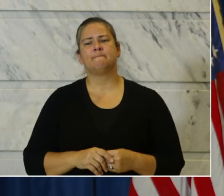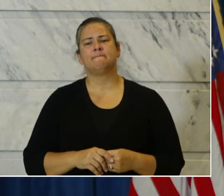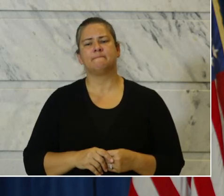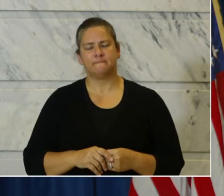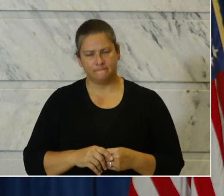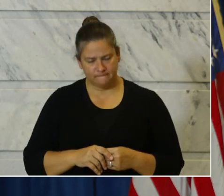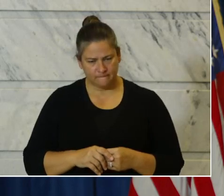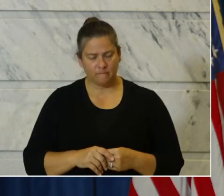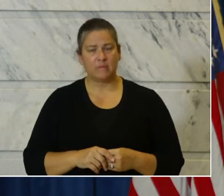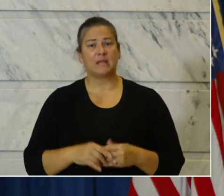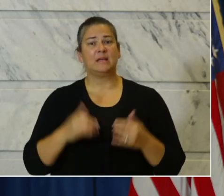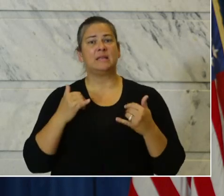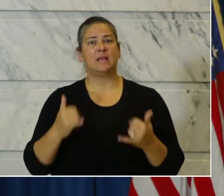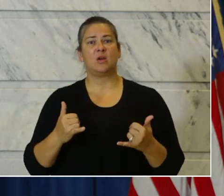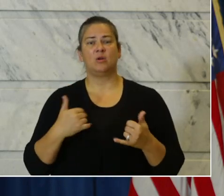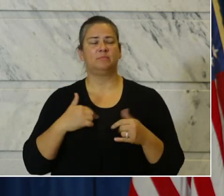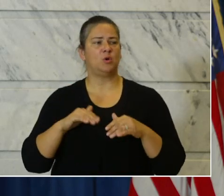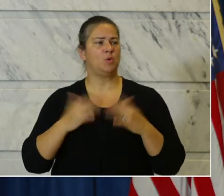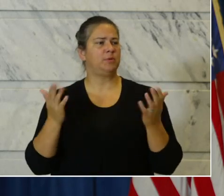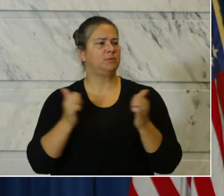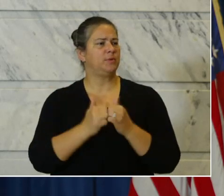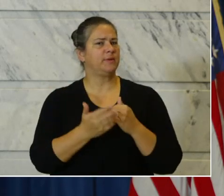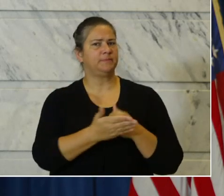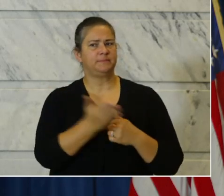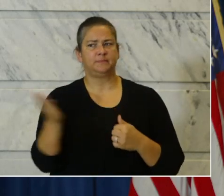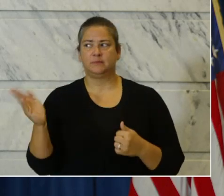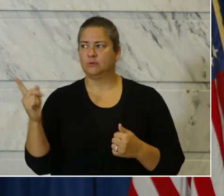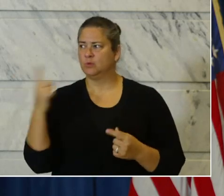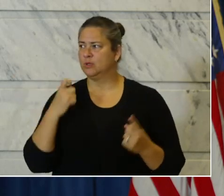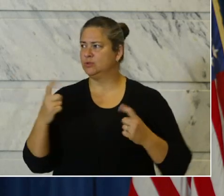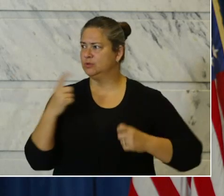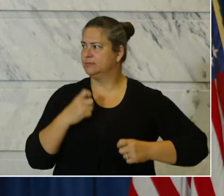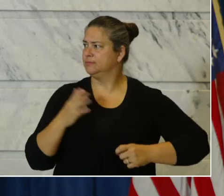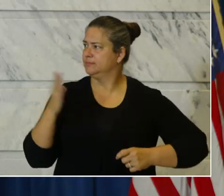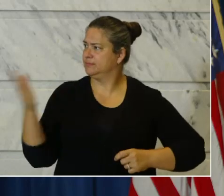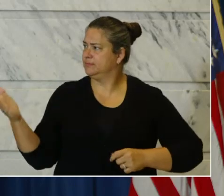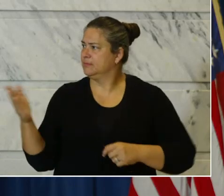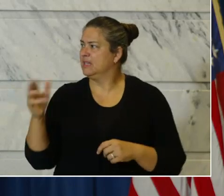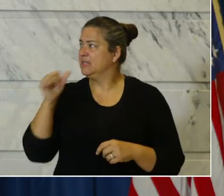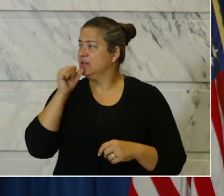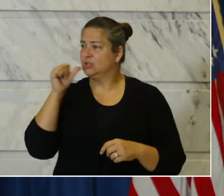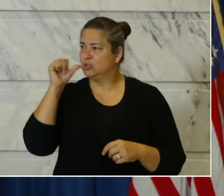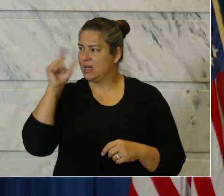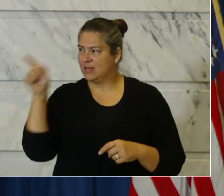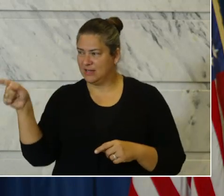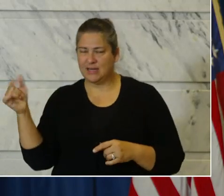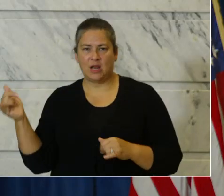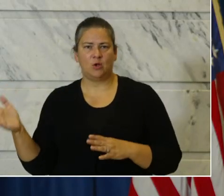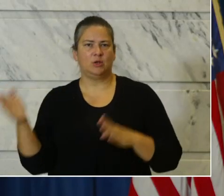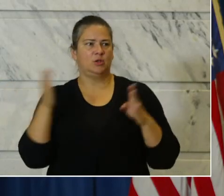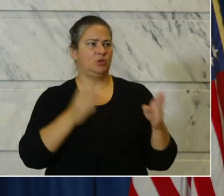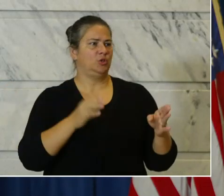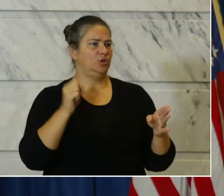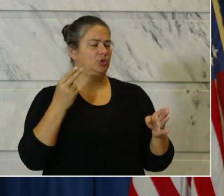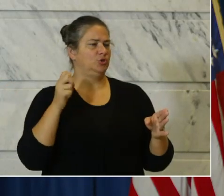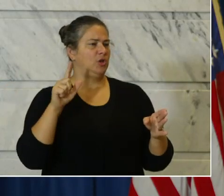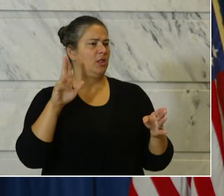All right, with that, we'll open it up to questions. I started over here yesterday. I think, Shelby, we'll start with